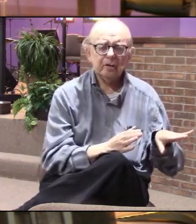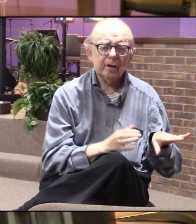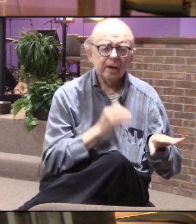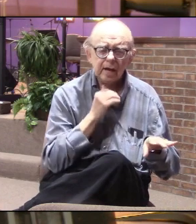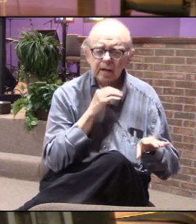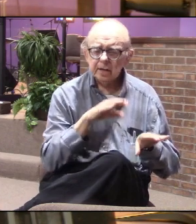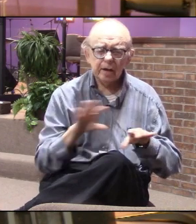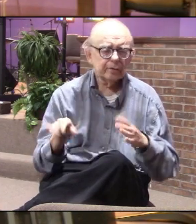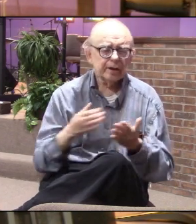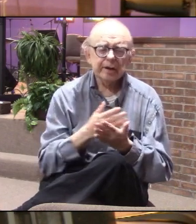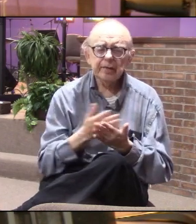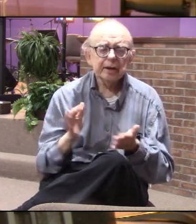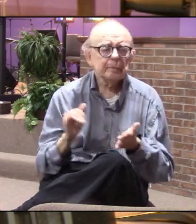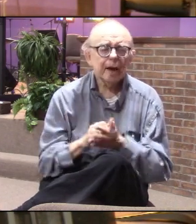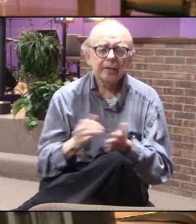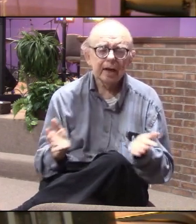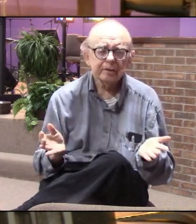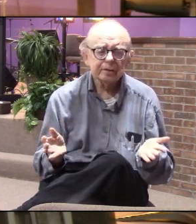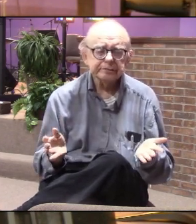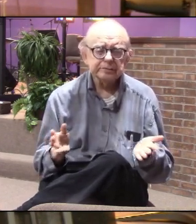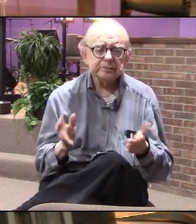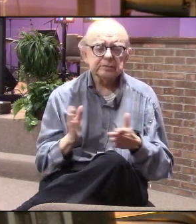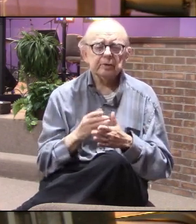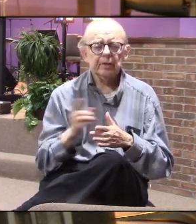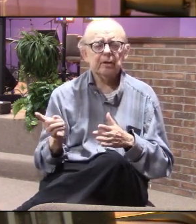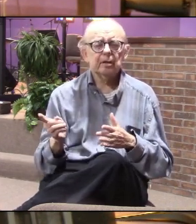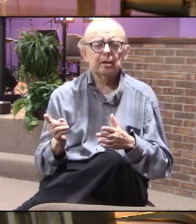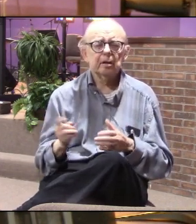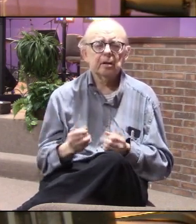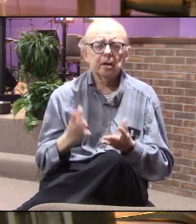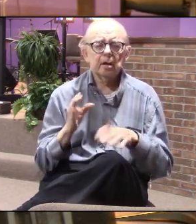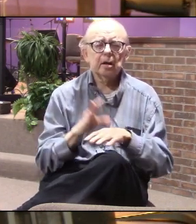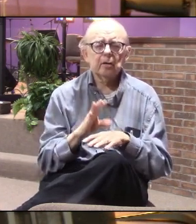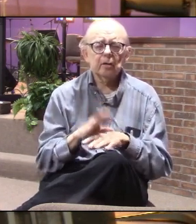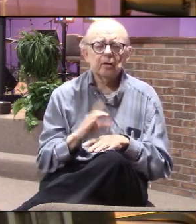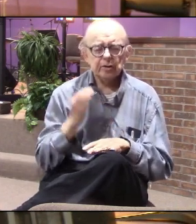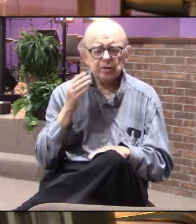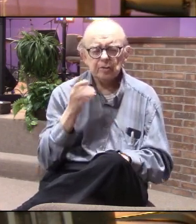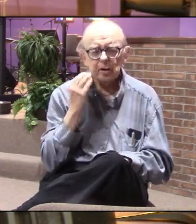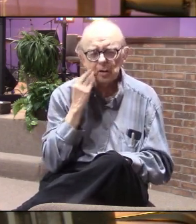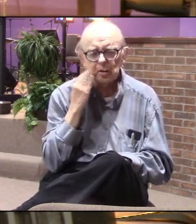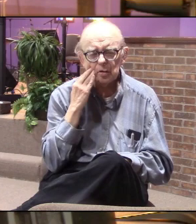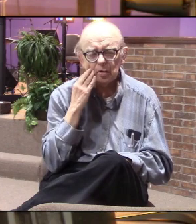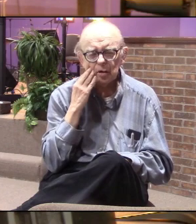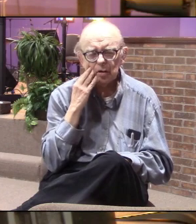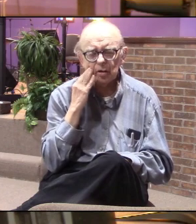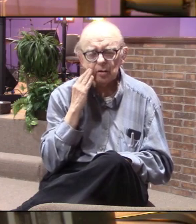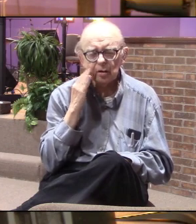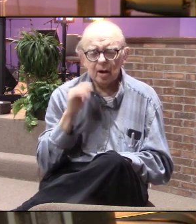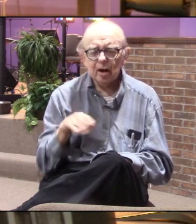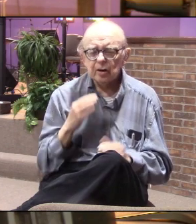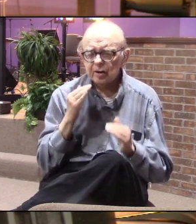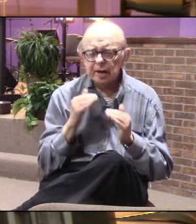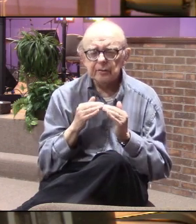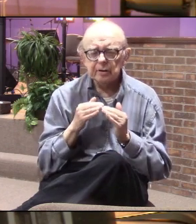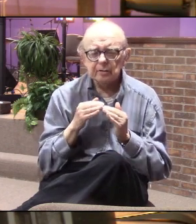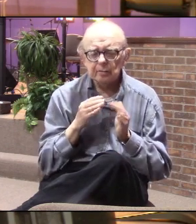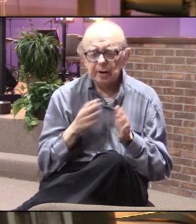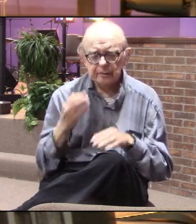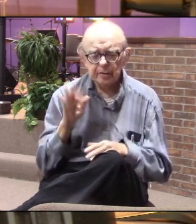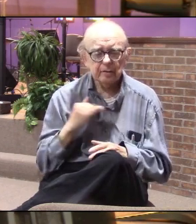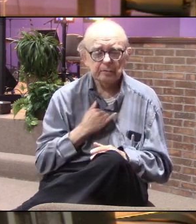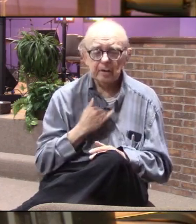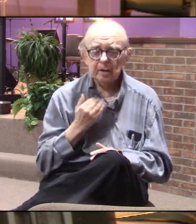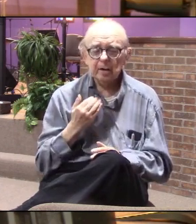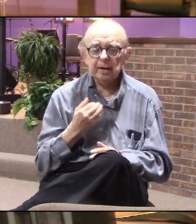not doing anything. And I shared with them, I said, how many churches do you know are even prepared for this? And they said, we